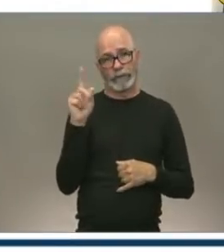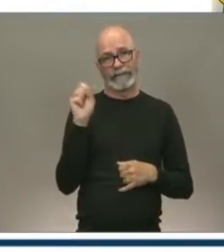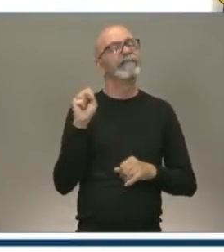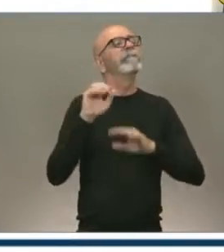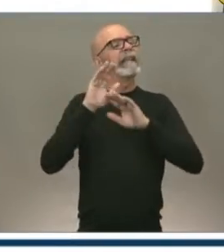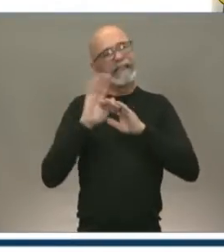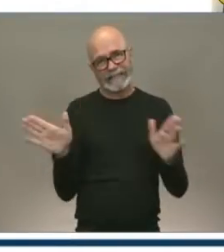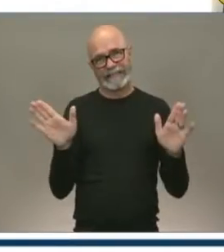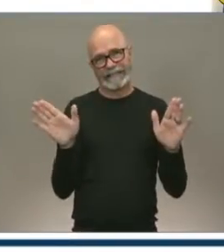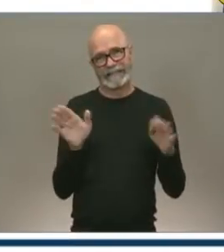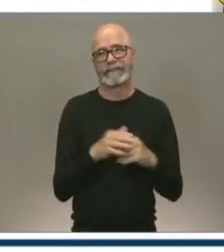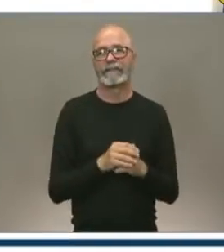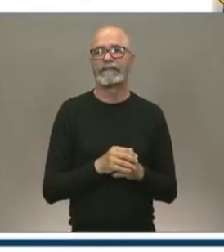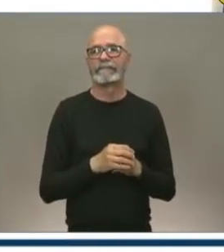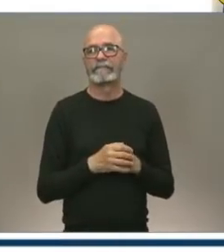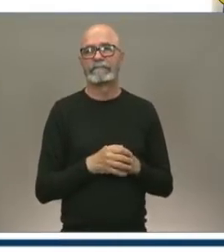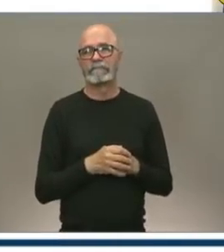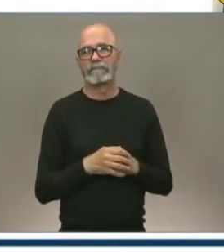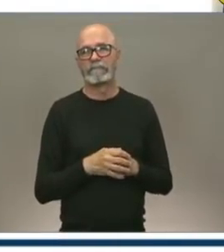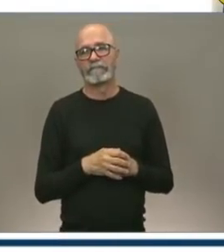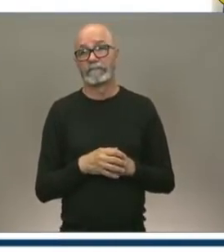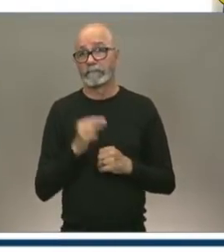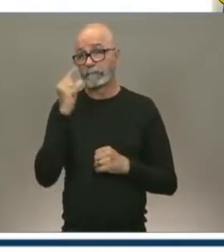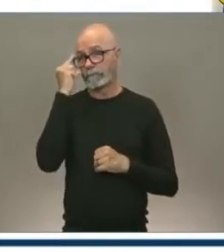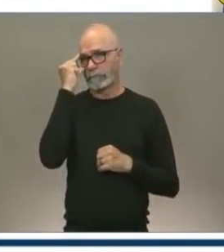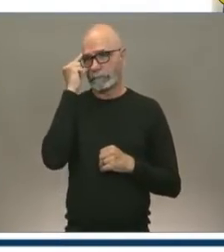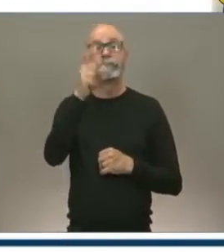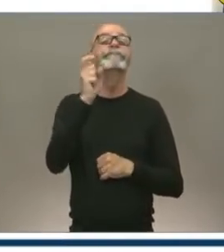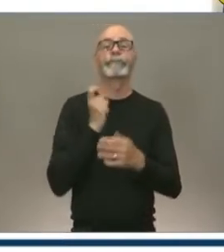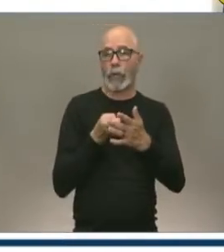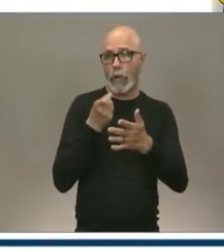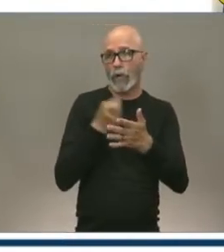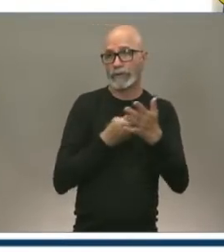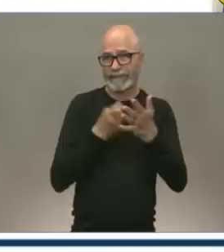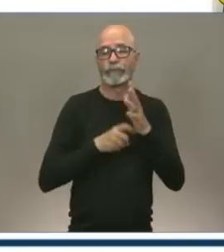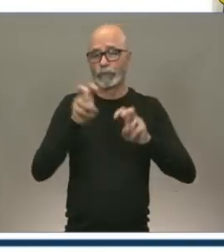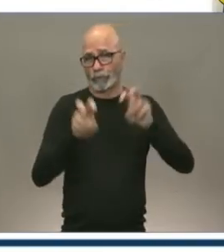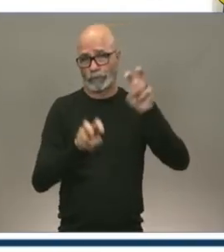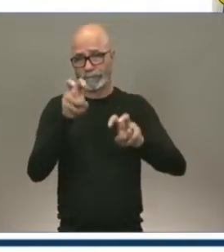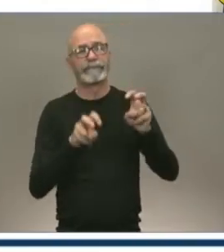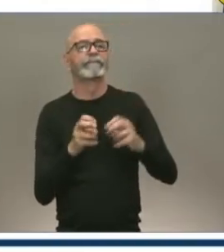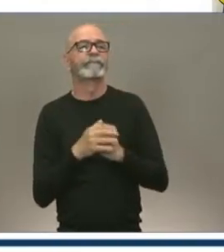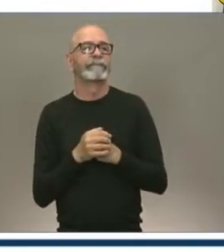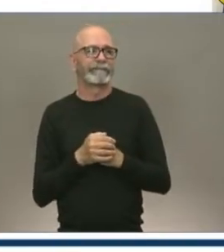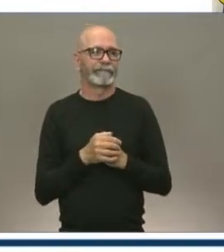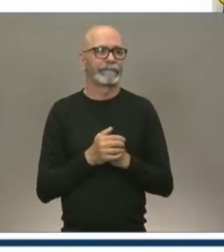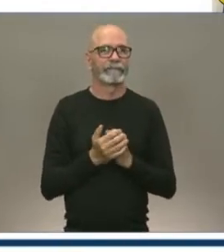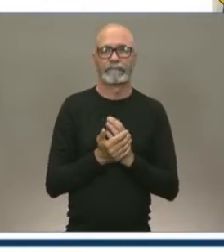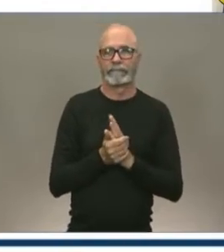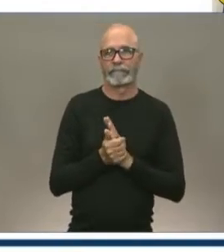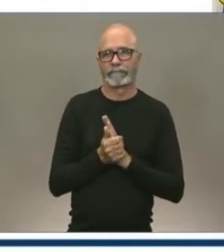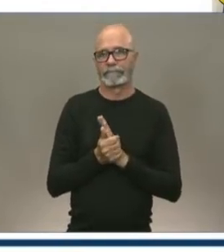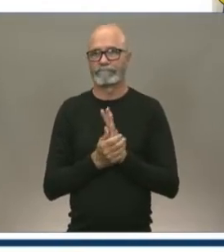Tim. On the hockey tournament, clearly these are elite athletes.